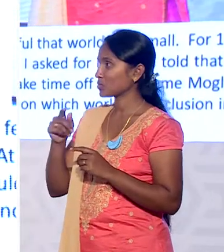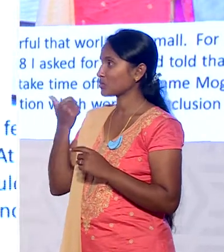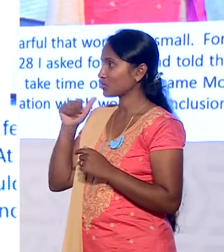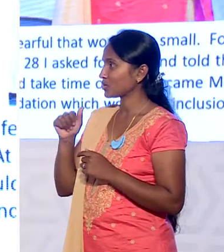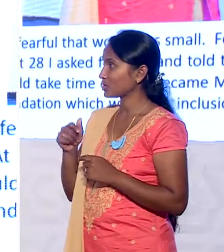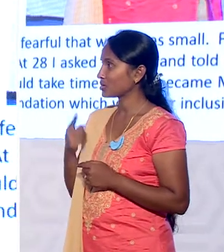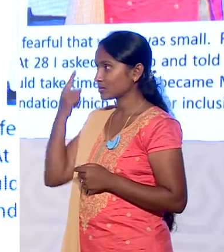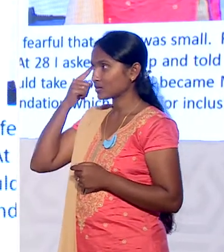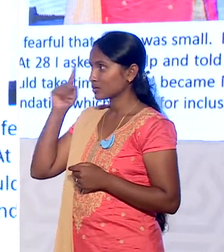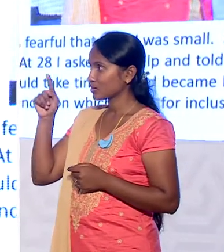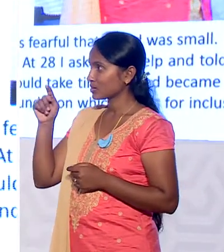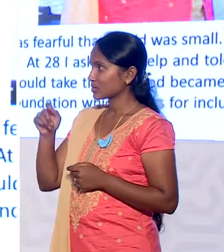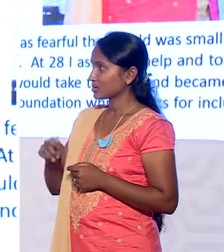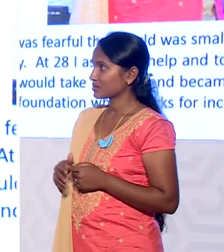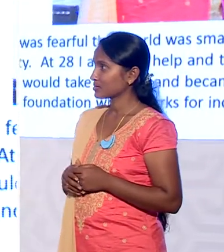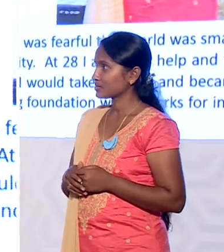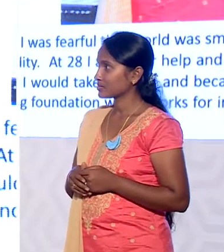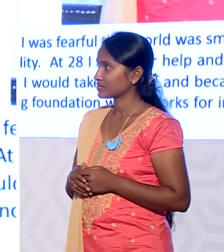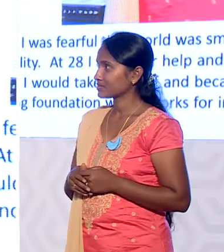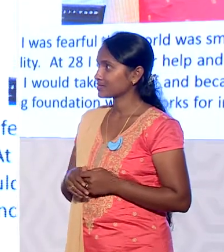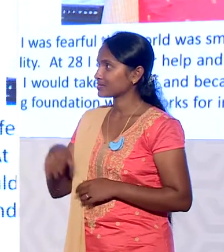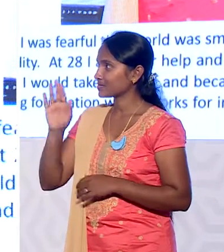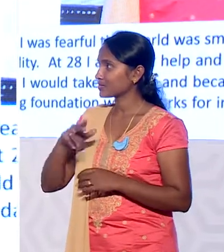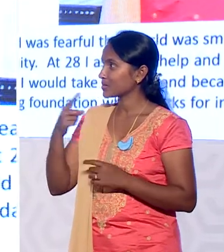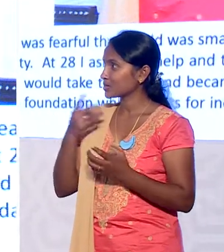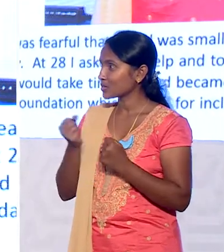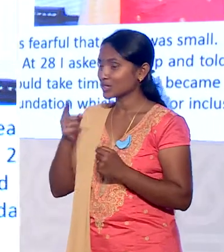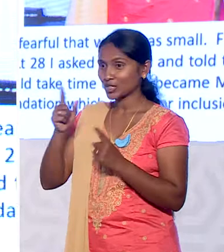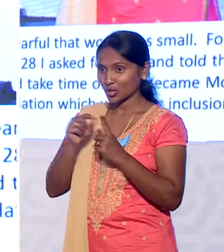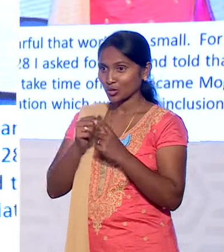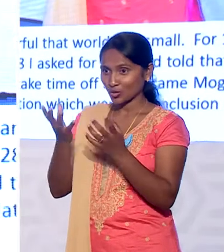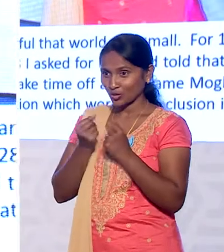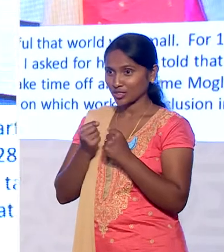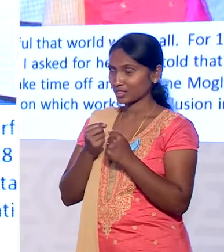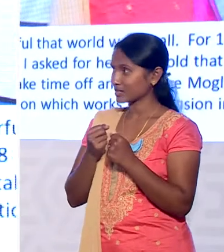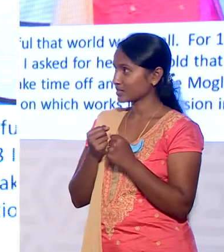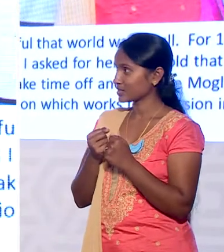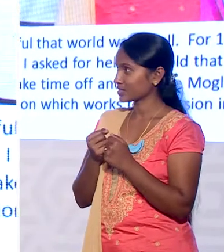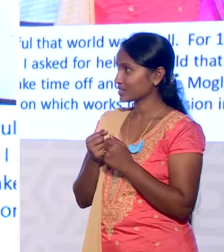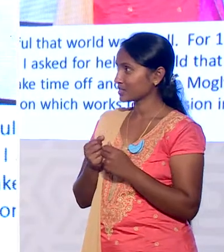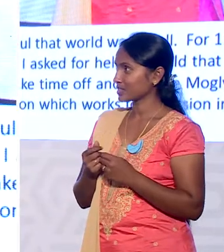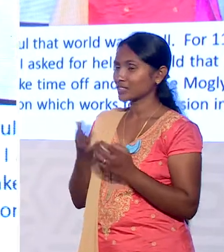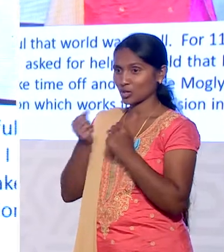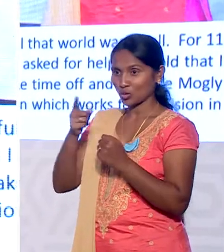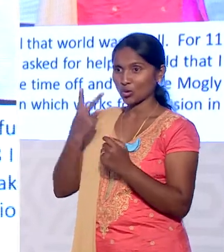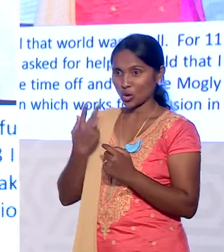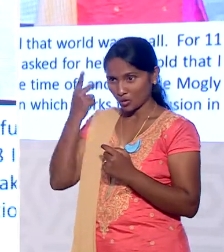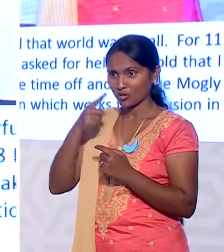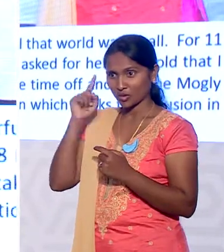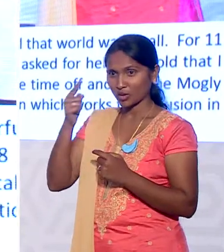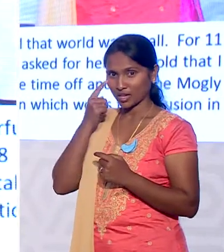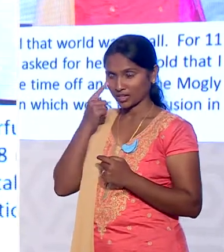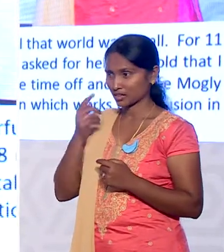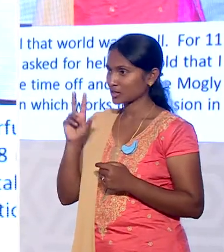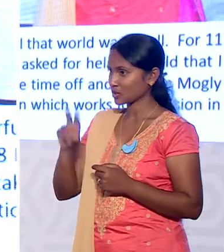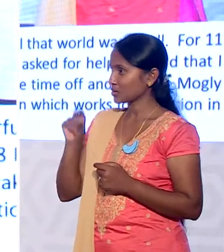of. And when I came off that elephant, everybody said to me, did you want to have a cataract operation? Did you want to have your eyes come back? No.